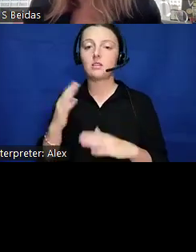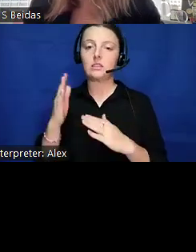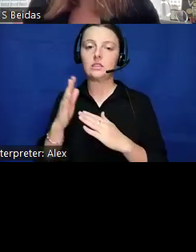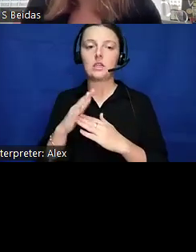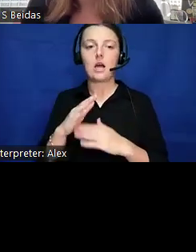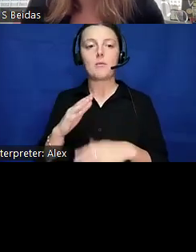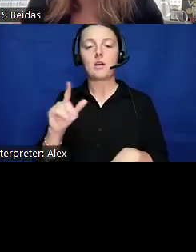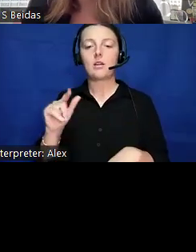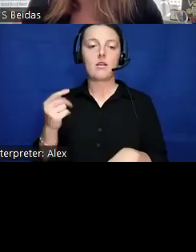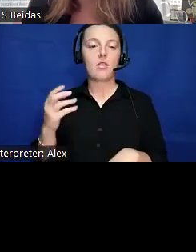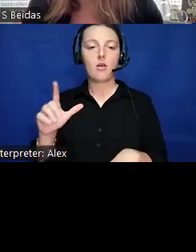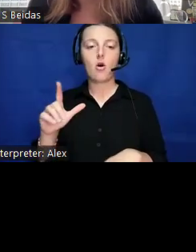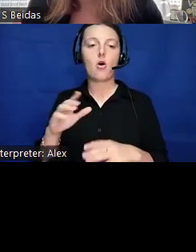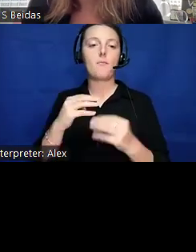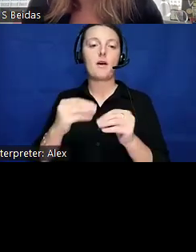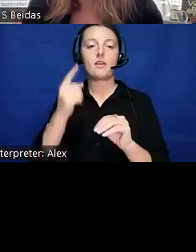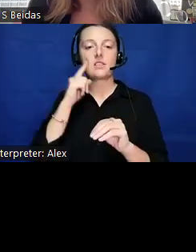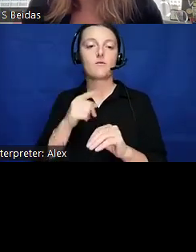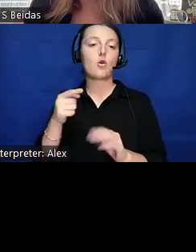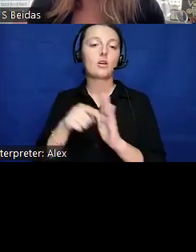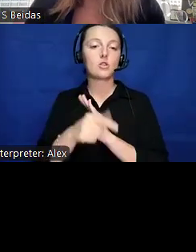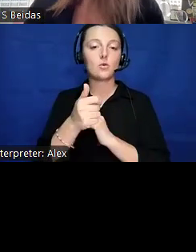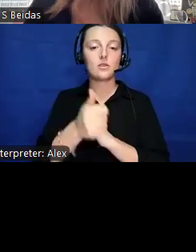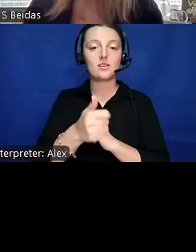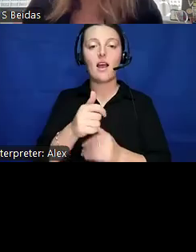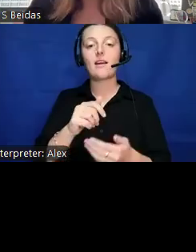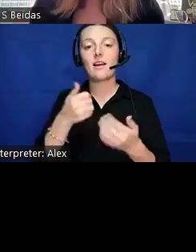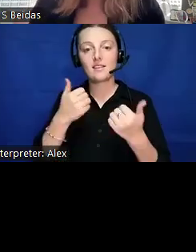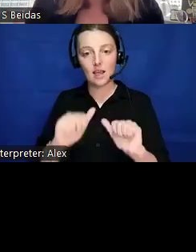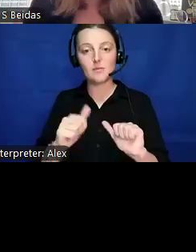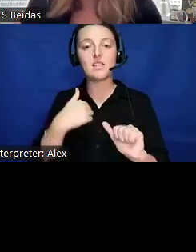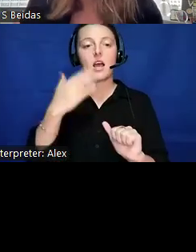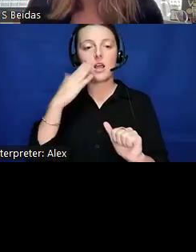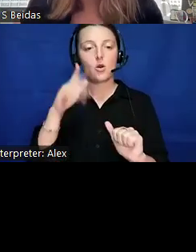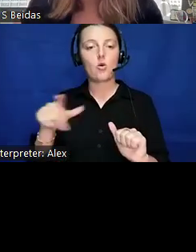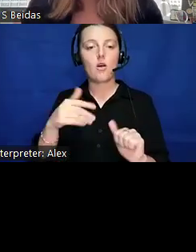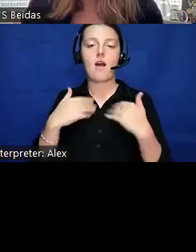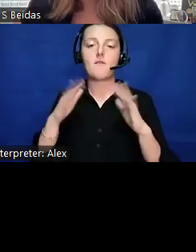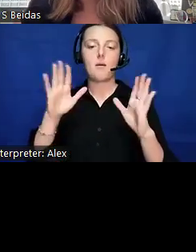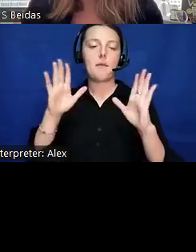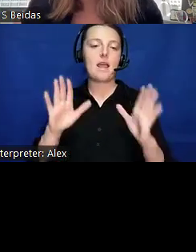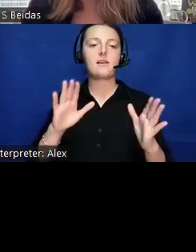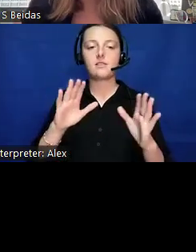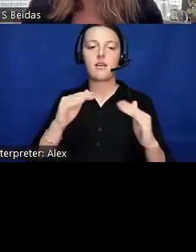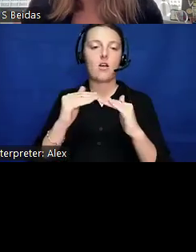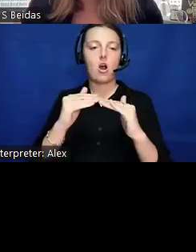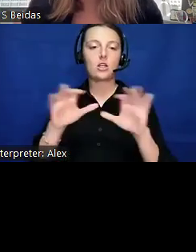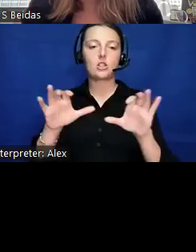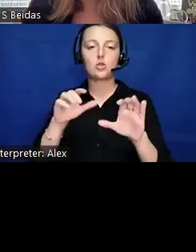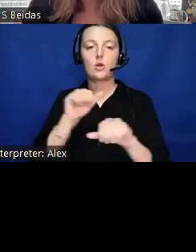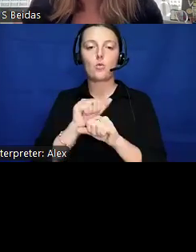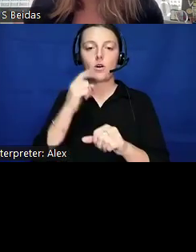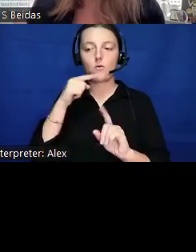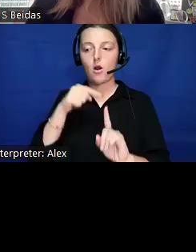in suicide prevention. This is really, really important work. 1 in 3 homes in the